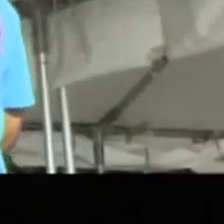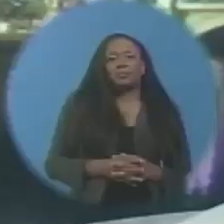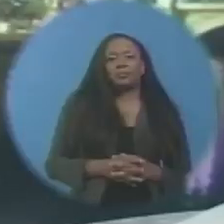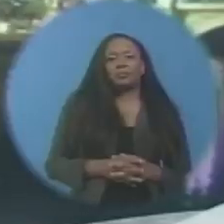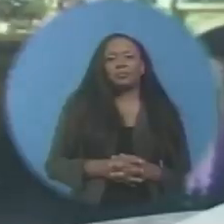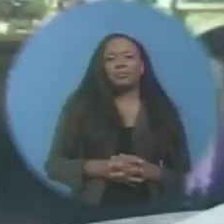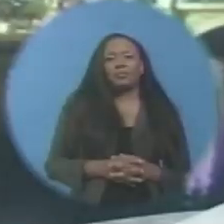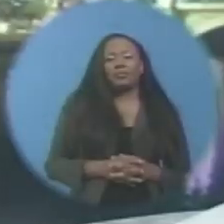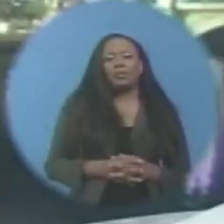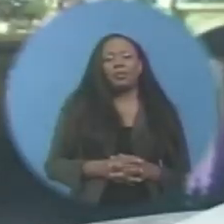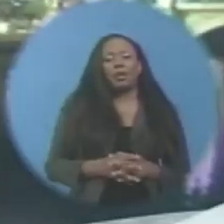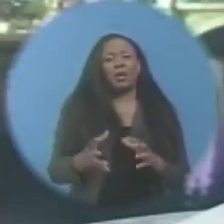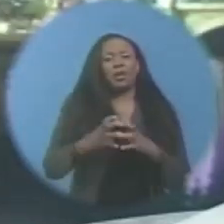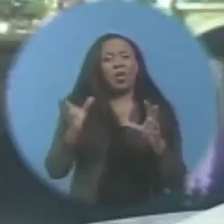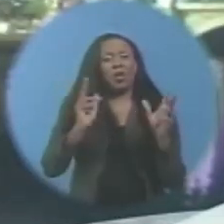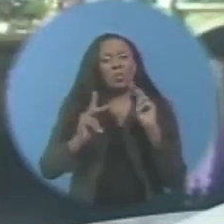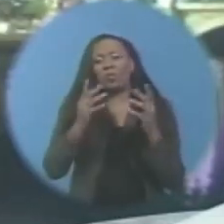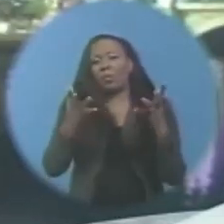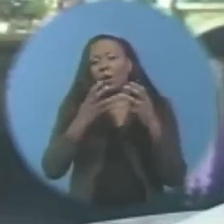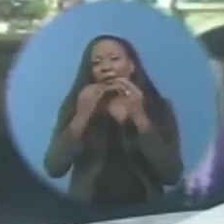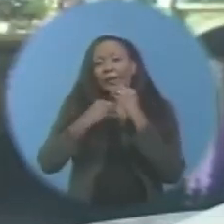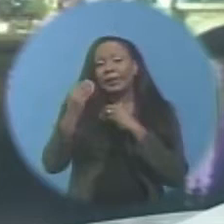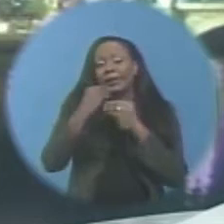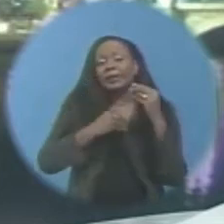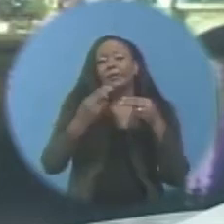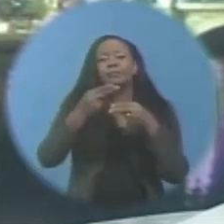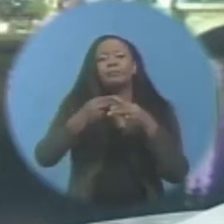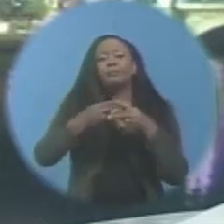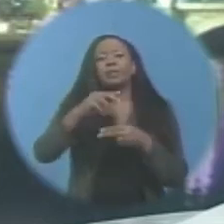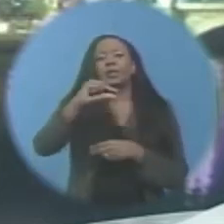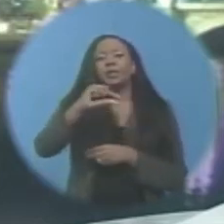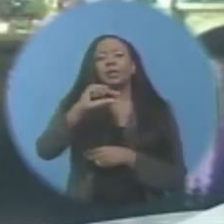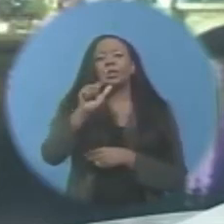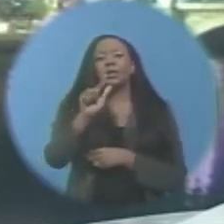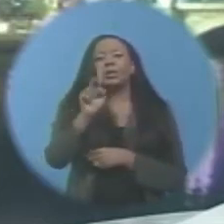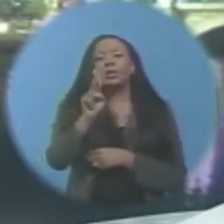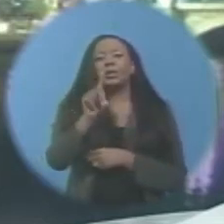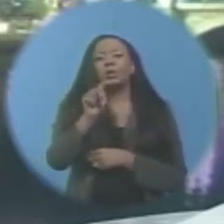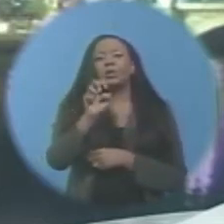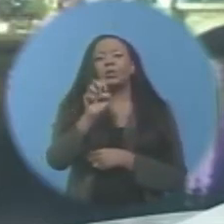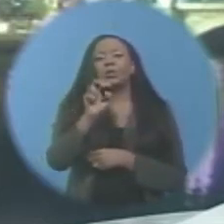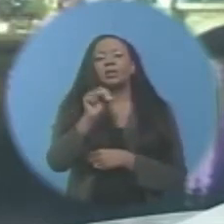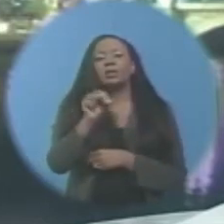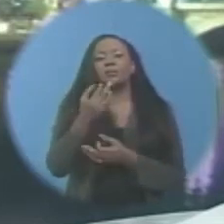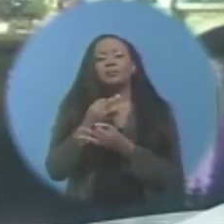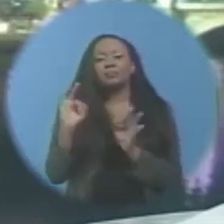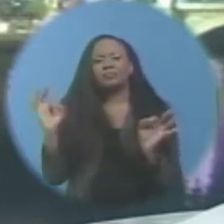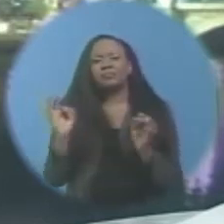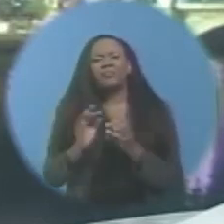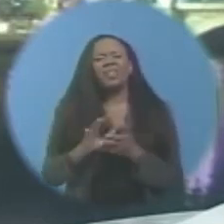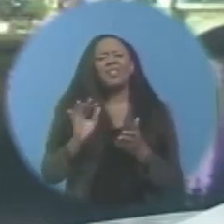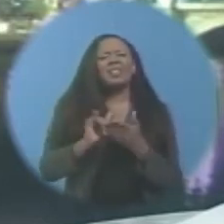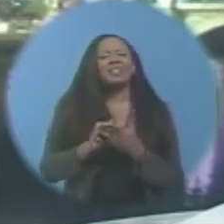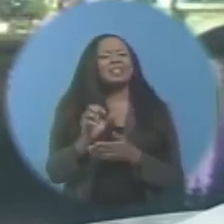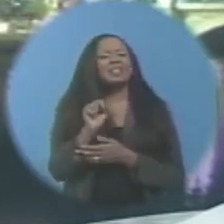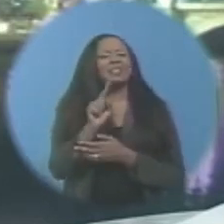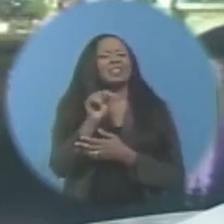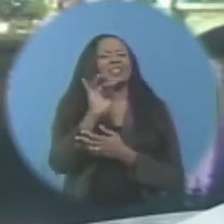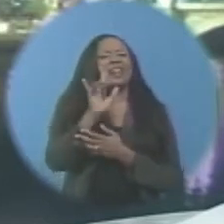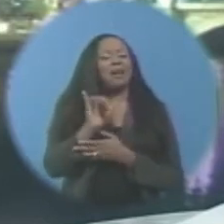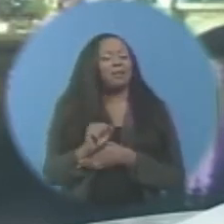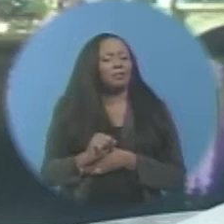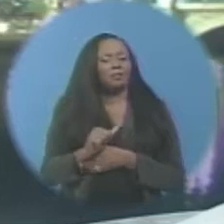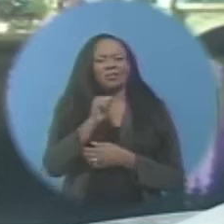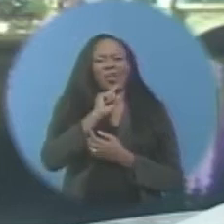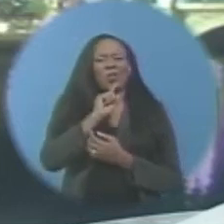excesses. For a lot of people, eating gluten-free is more of a trend than a lifestyle choice. While speaking at the